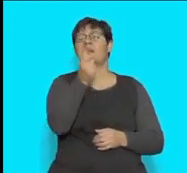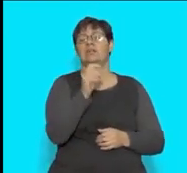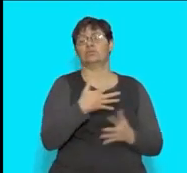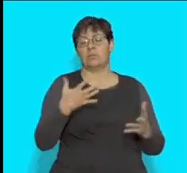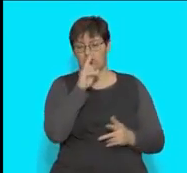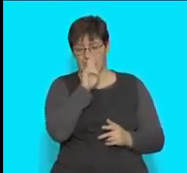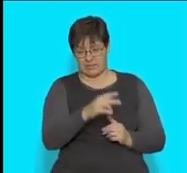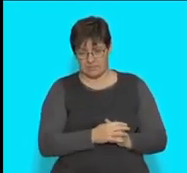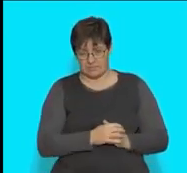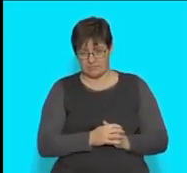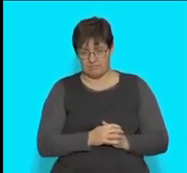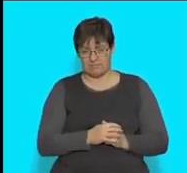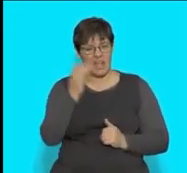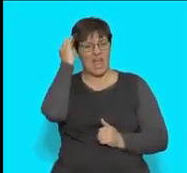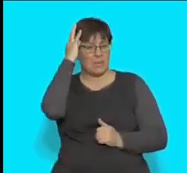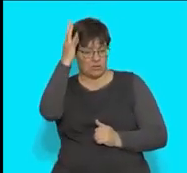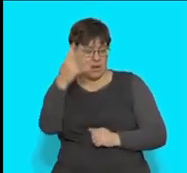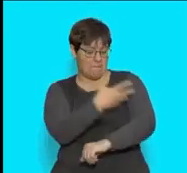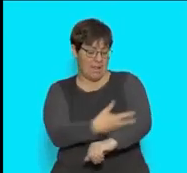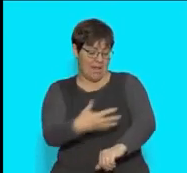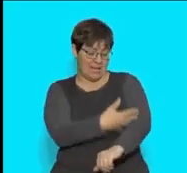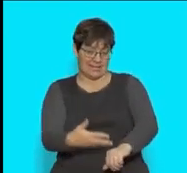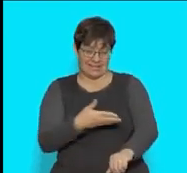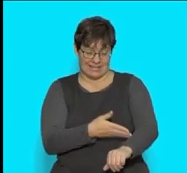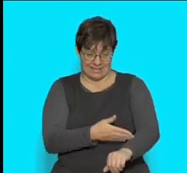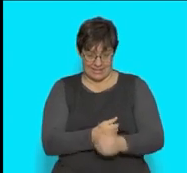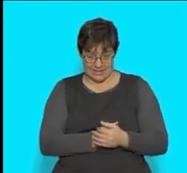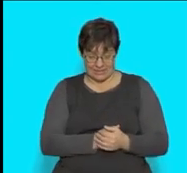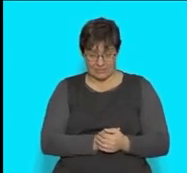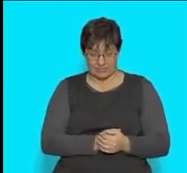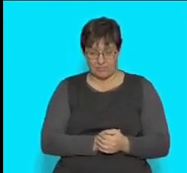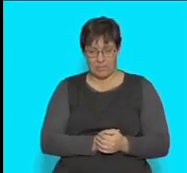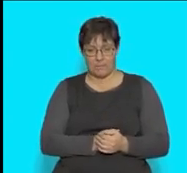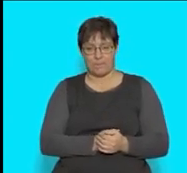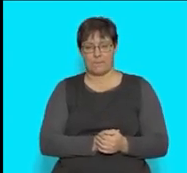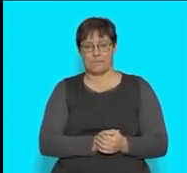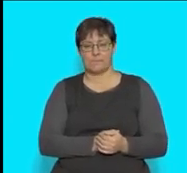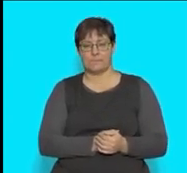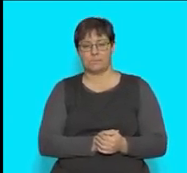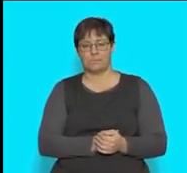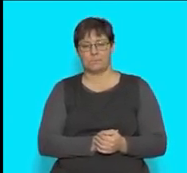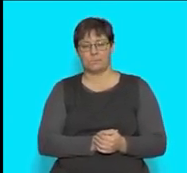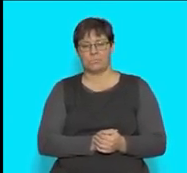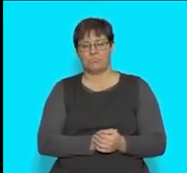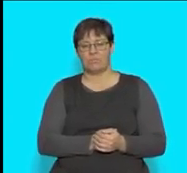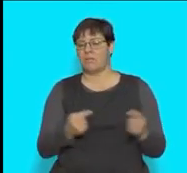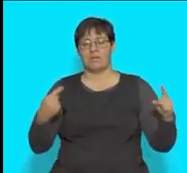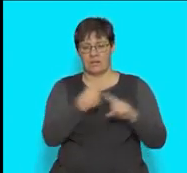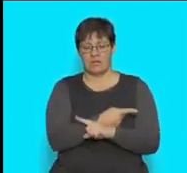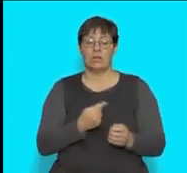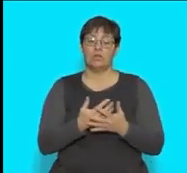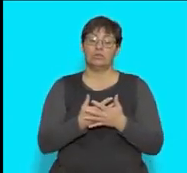salt. So imagine it's here in my blood, right? And now I said to you, this is, like I'm contradicting